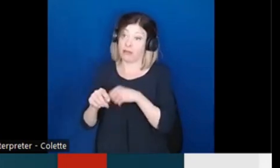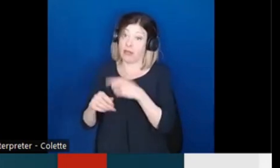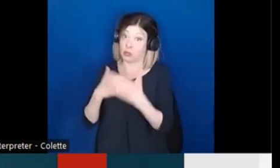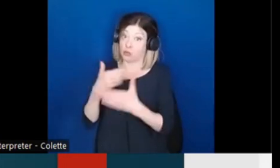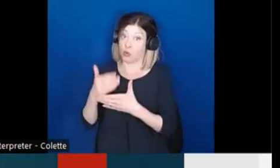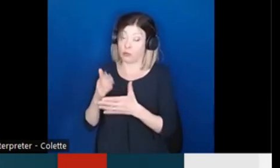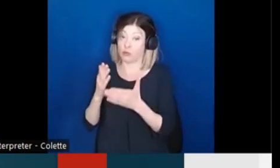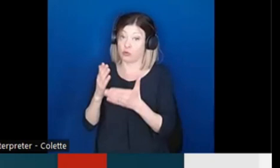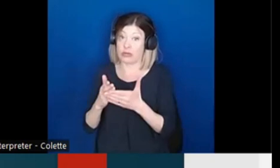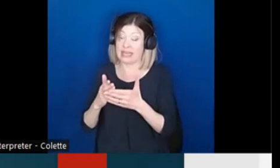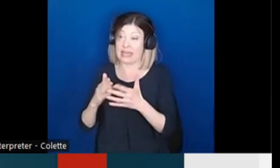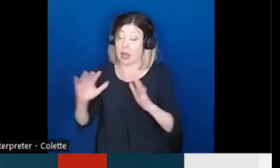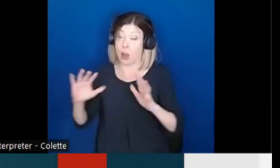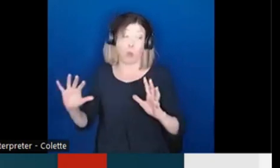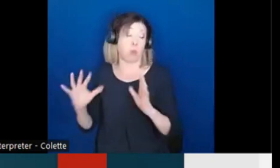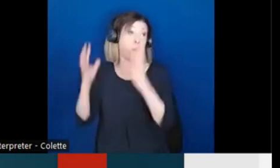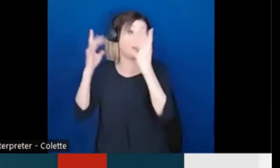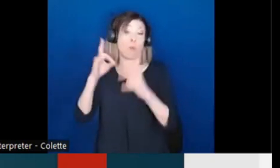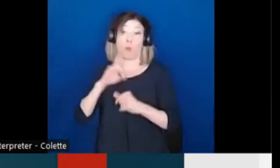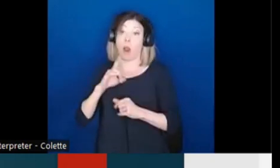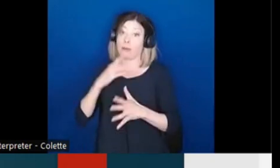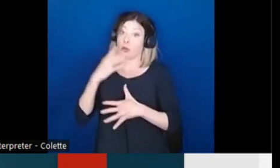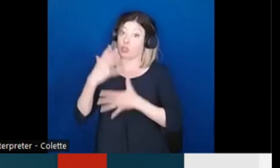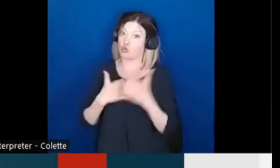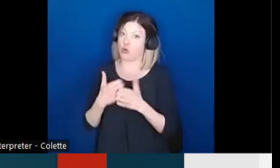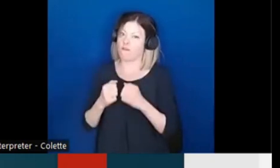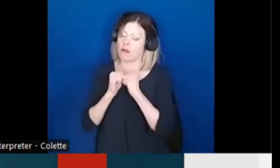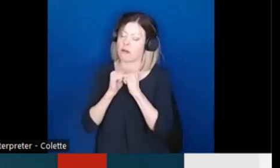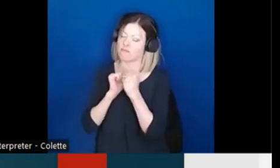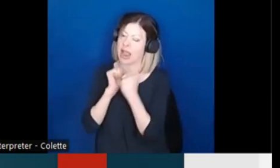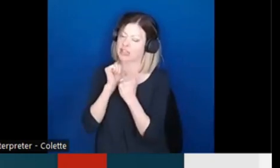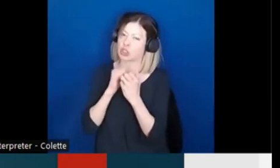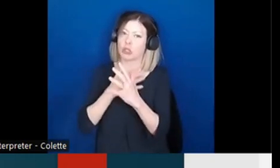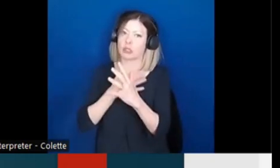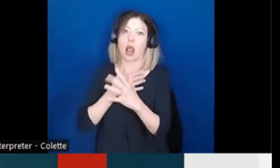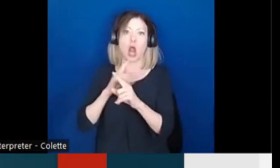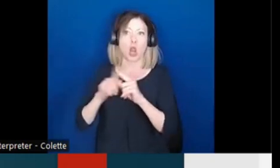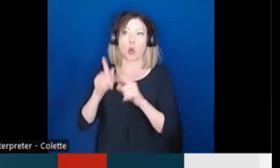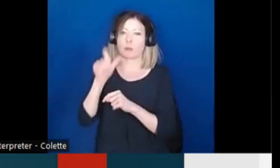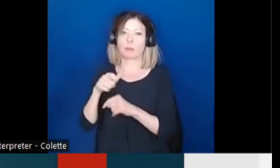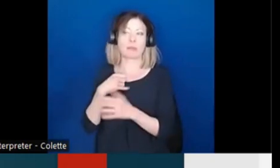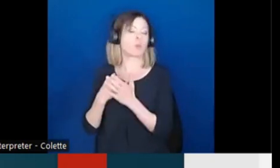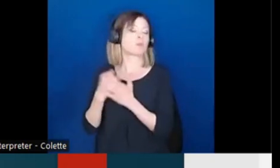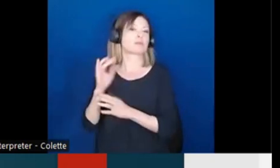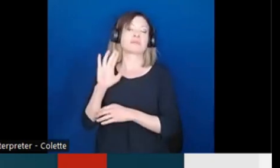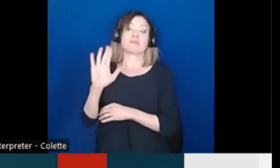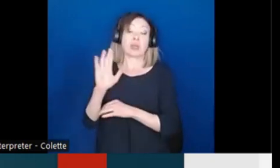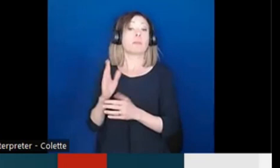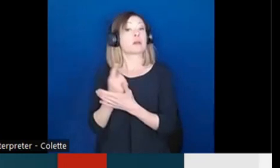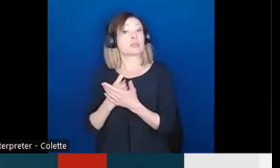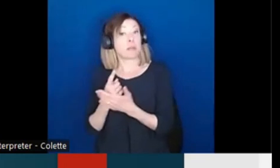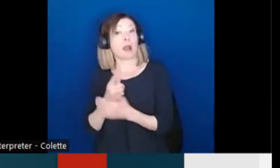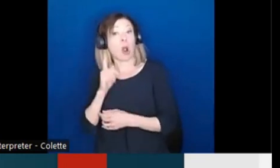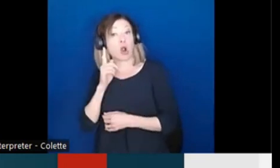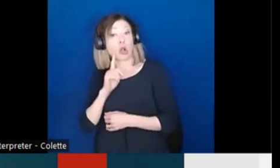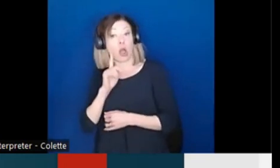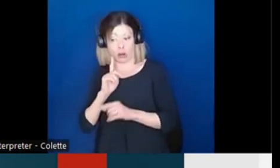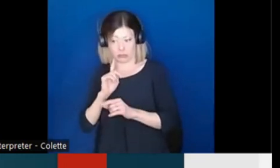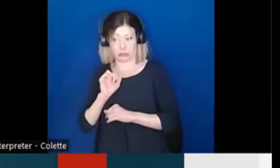disapproved, but it's also the story of a girl's journey into independence, the things she has to overcome.